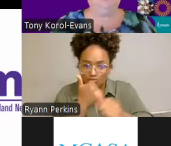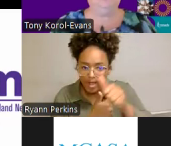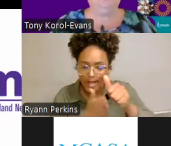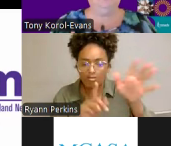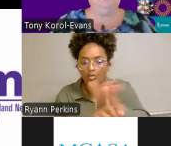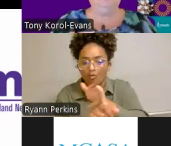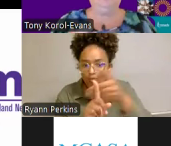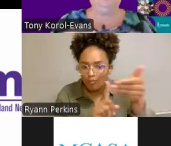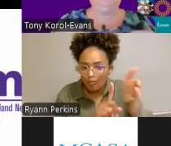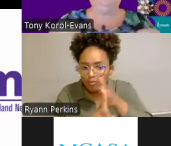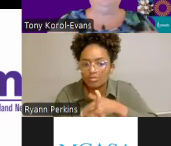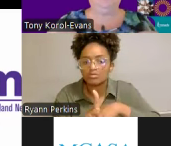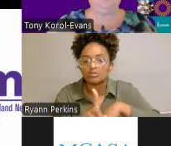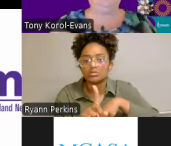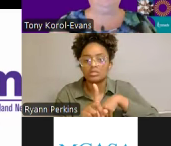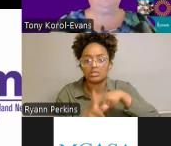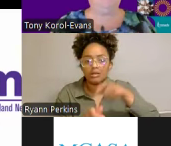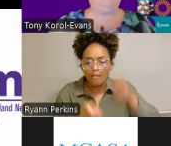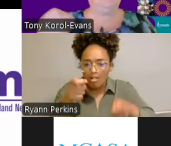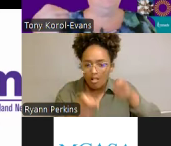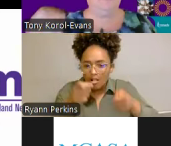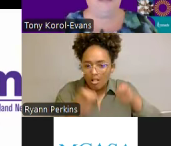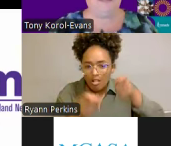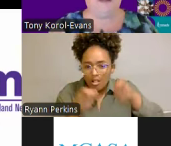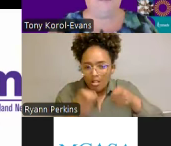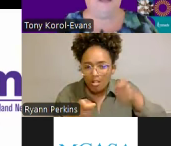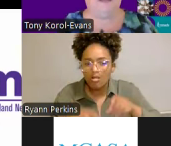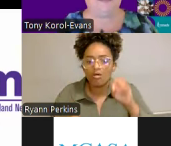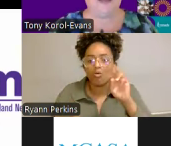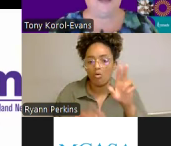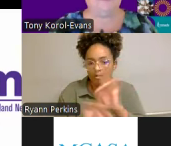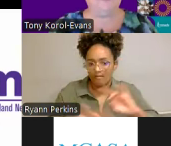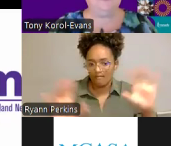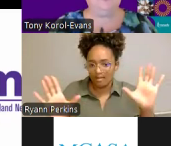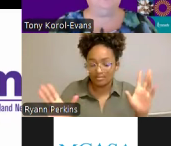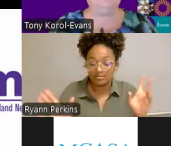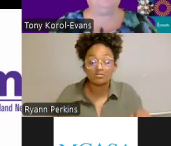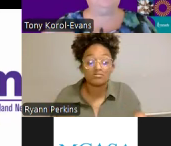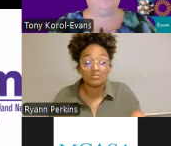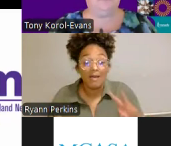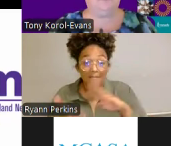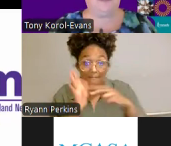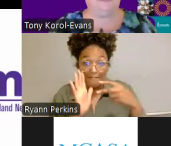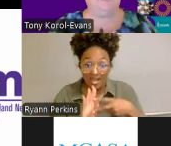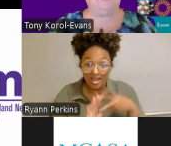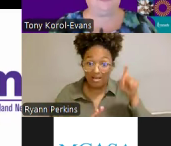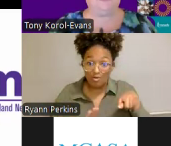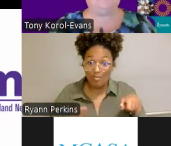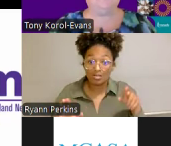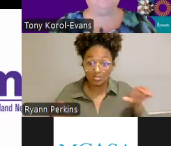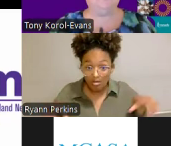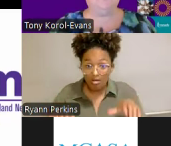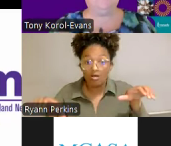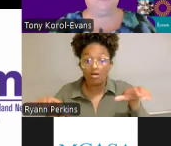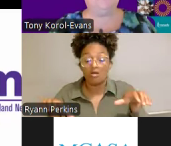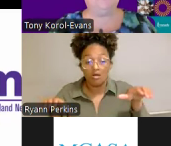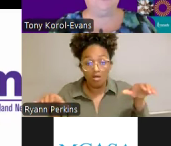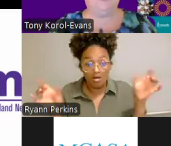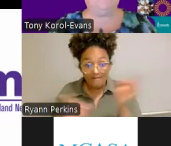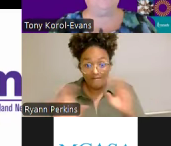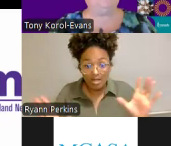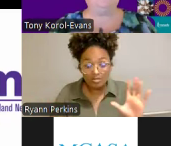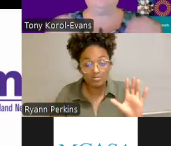So you don't actually have to commit a violent act. You can threaten the violent act. And if